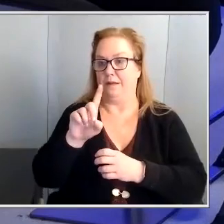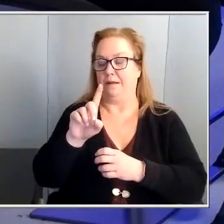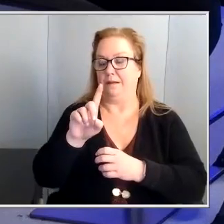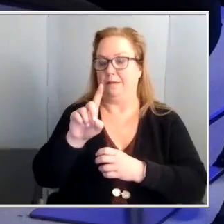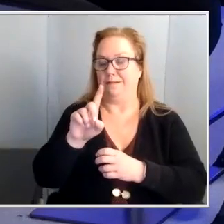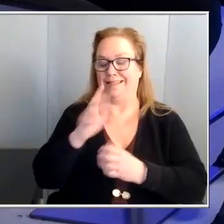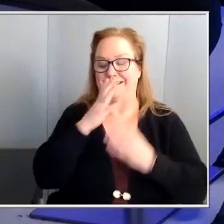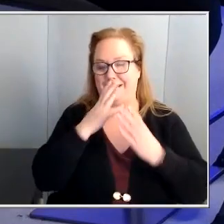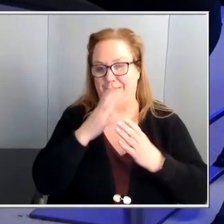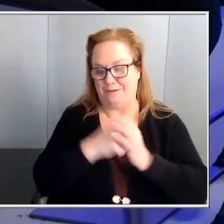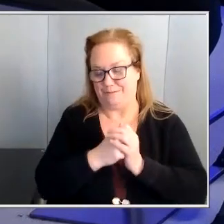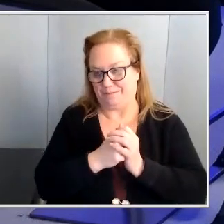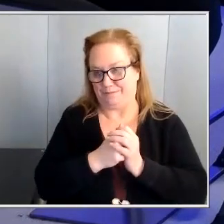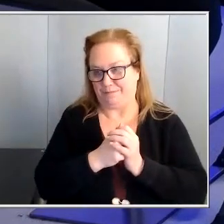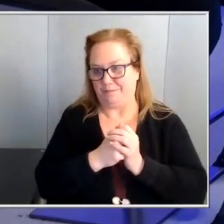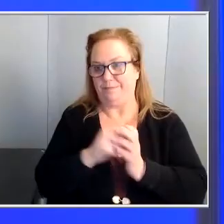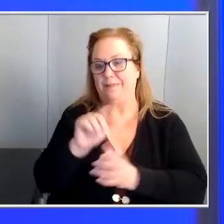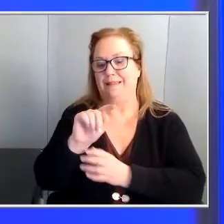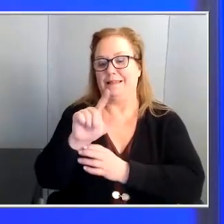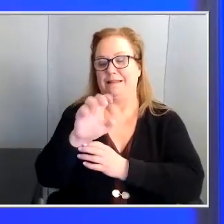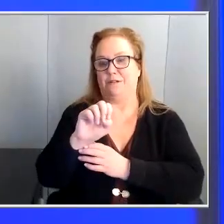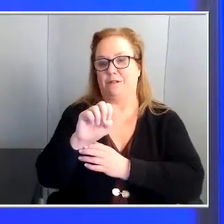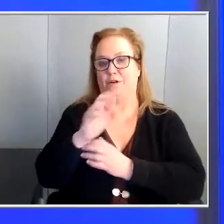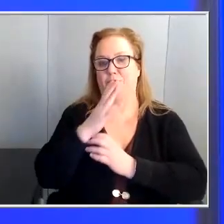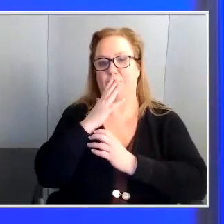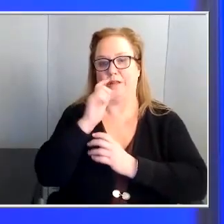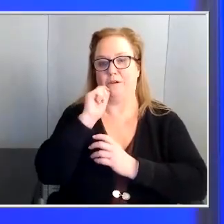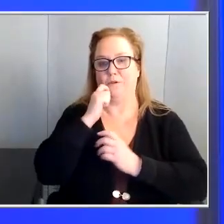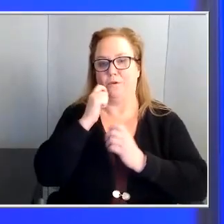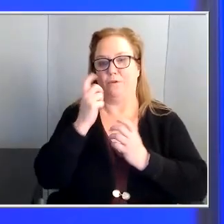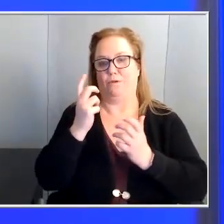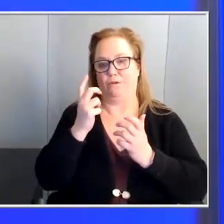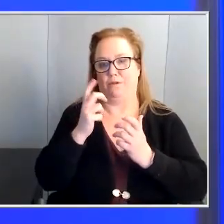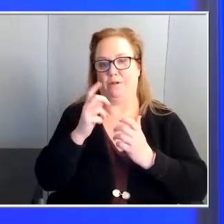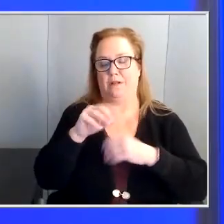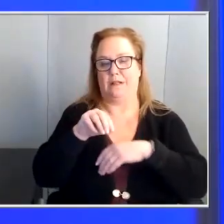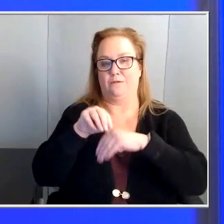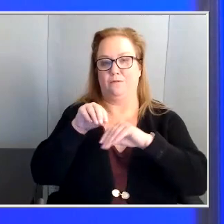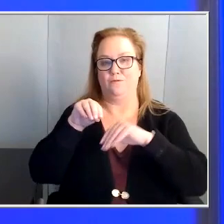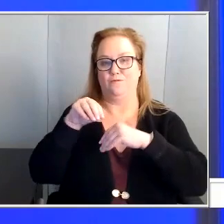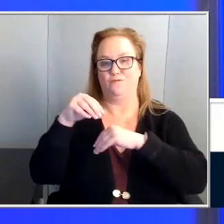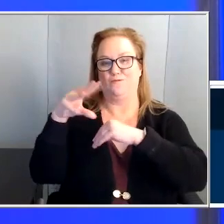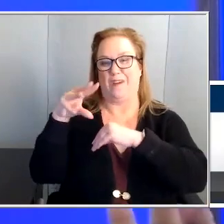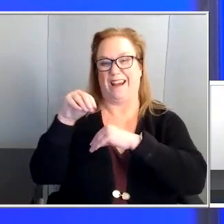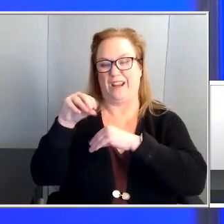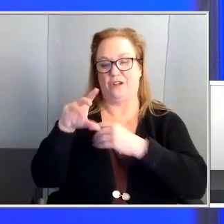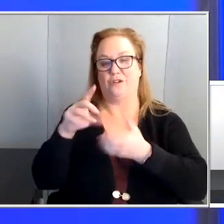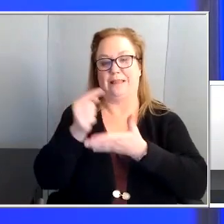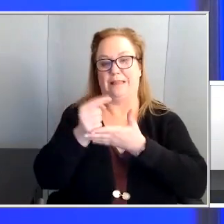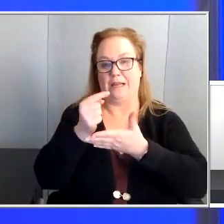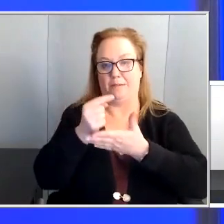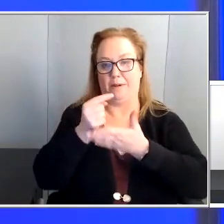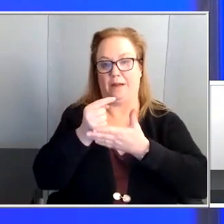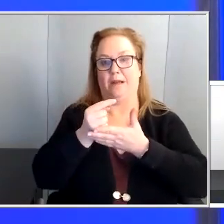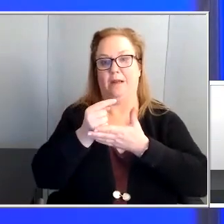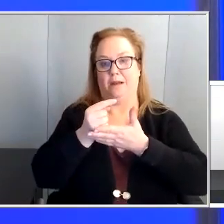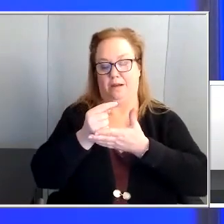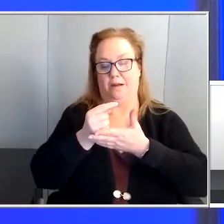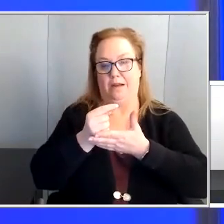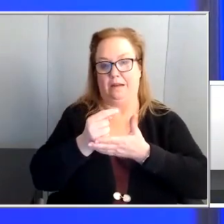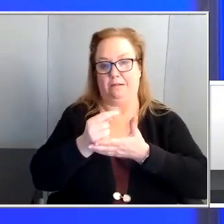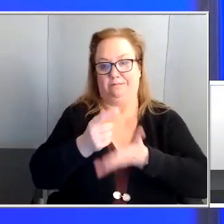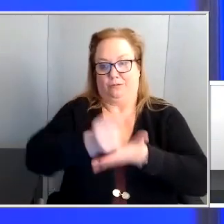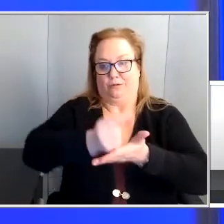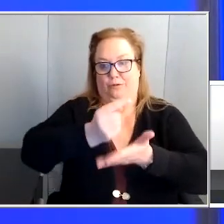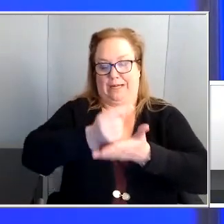a really neat advance in radiation therapy for treating the cavity after we've removed